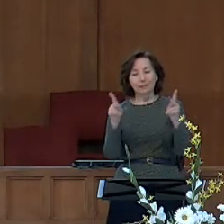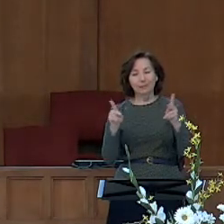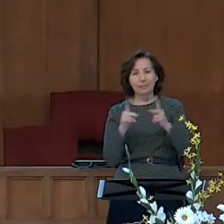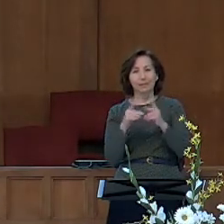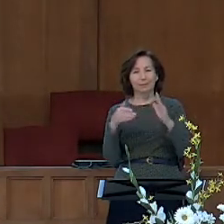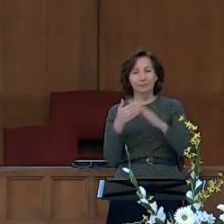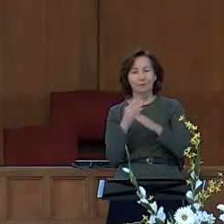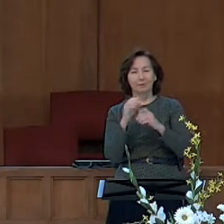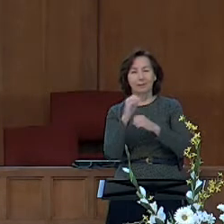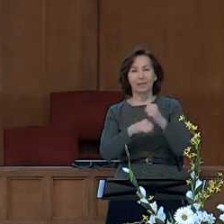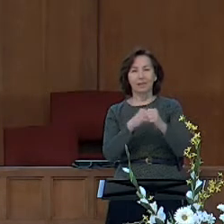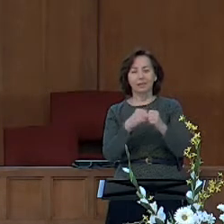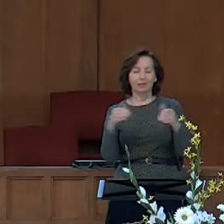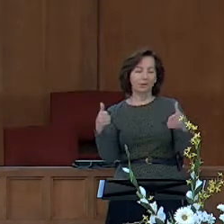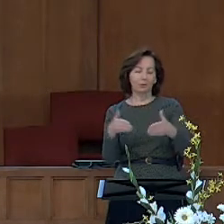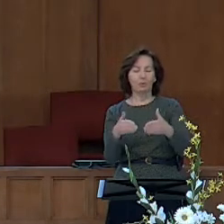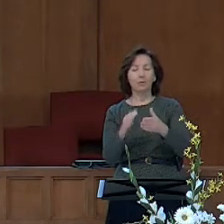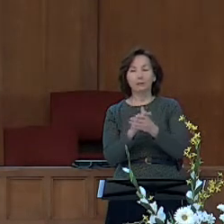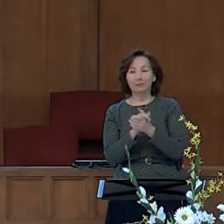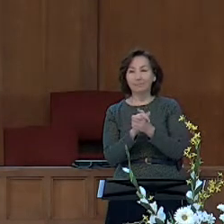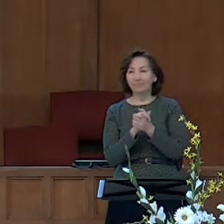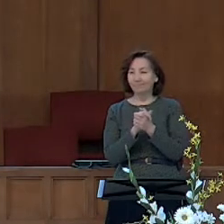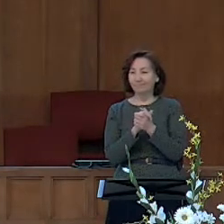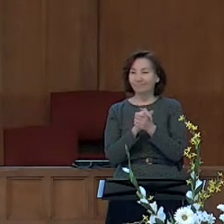you just lose it somewhere there.